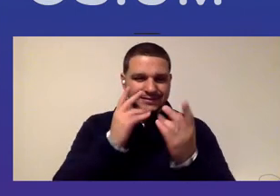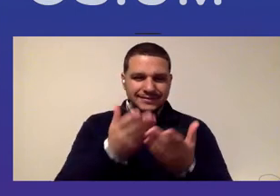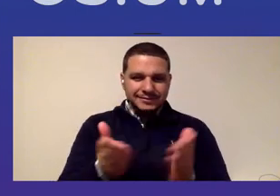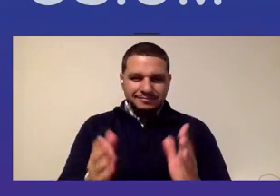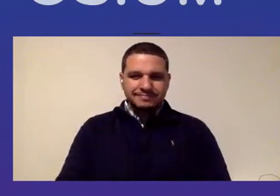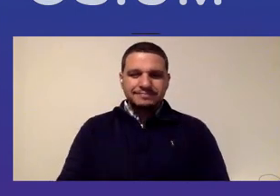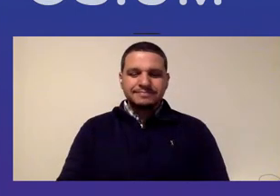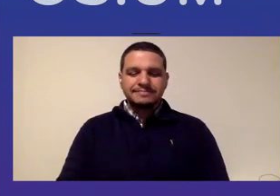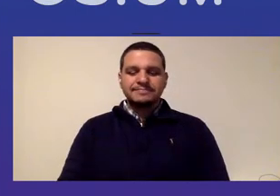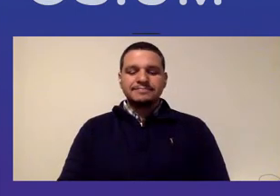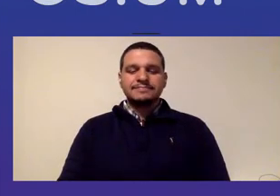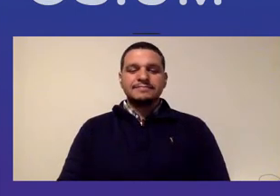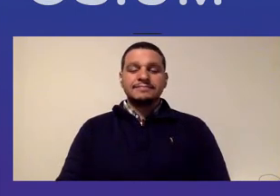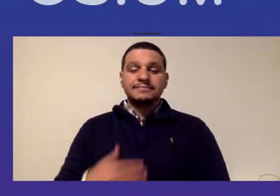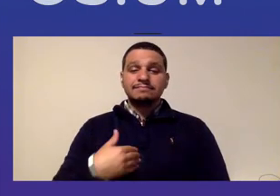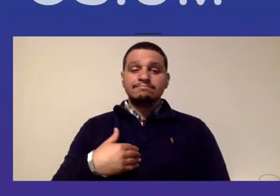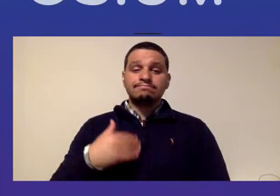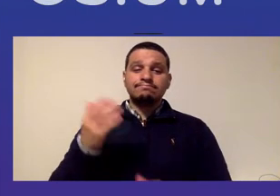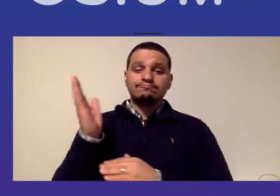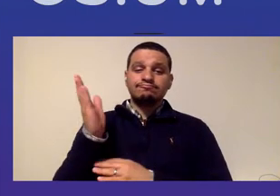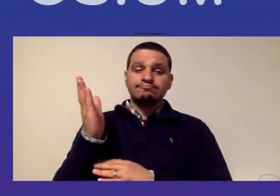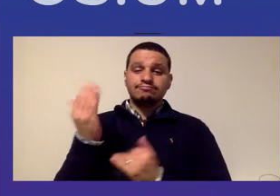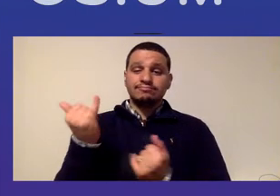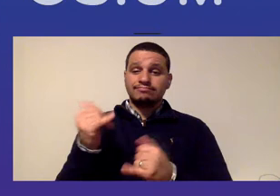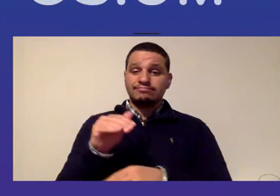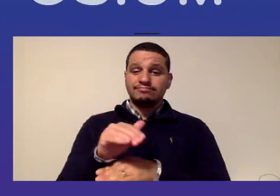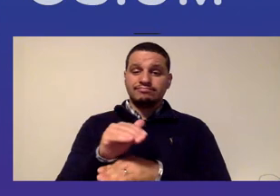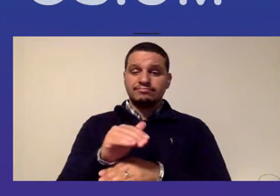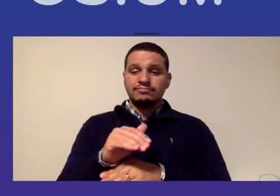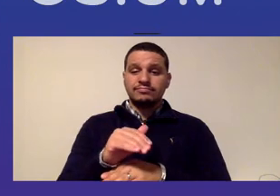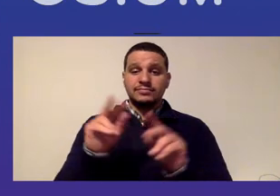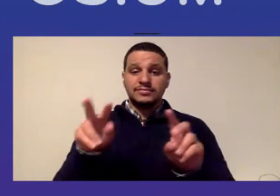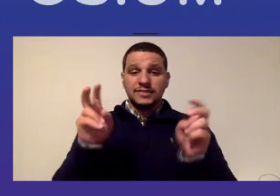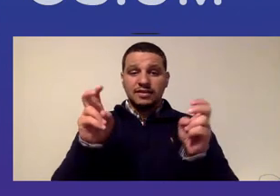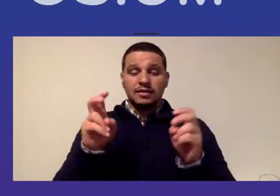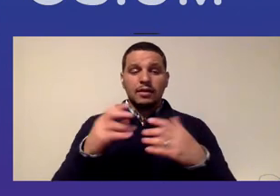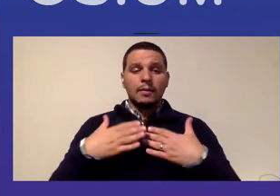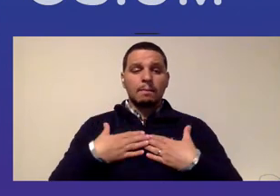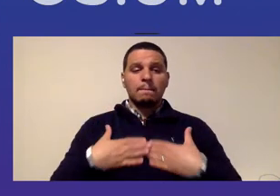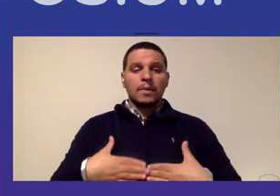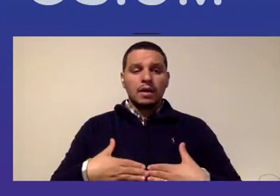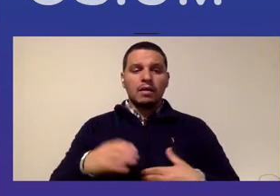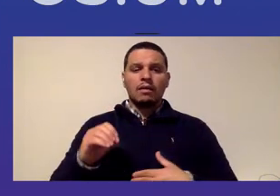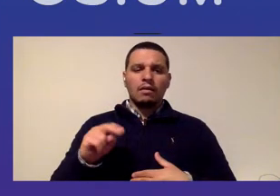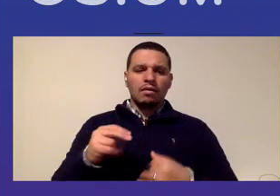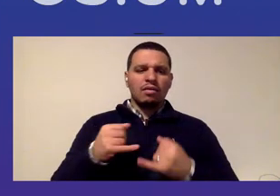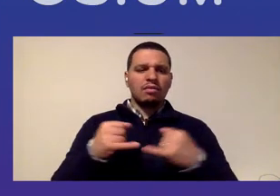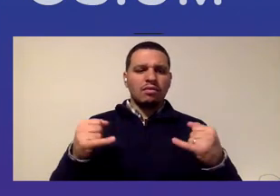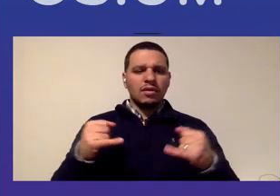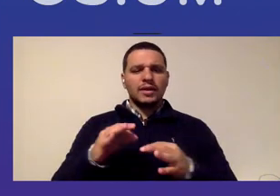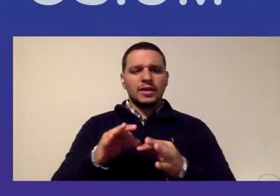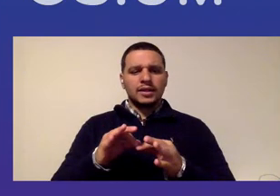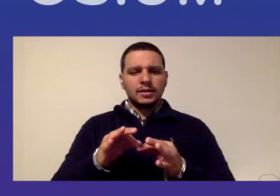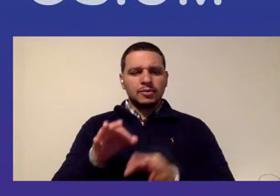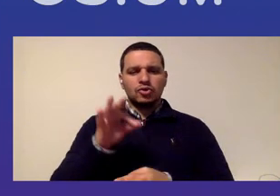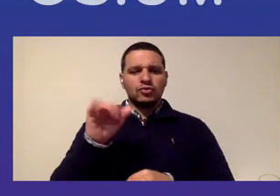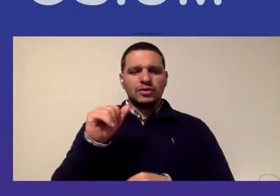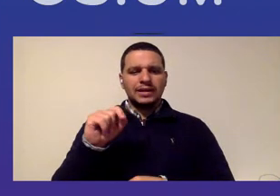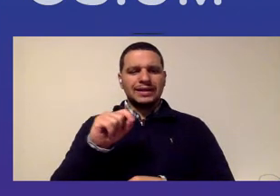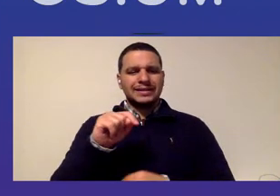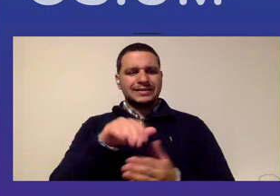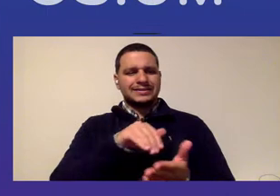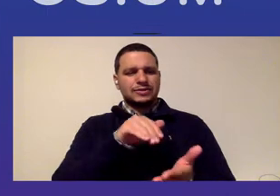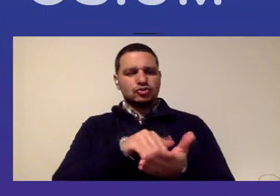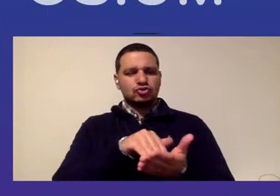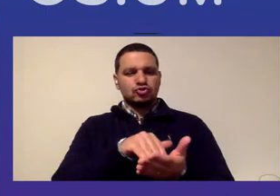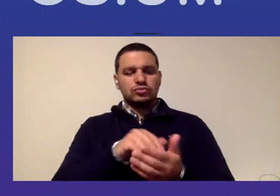My keynote this evening is entitled Bodies on the Line, Spirits at the Center. And we can't